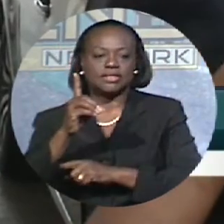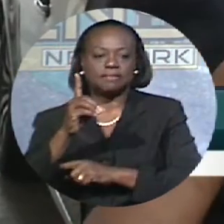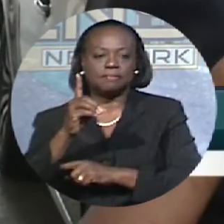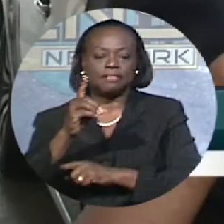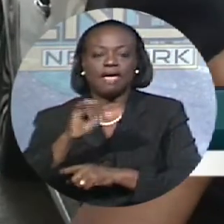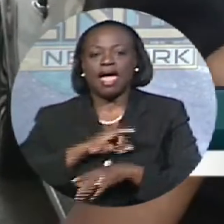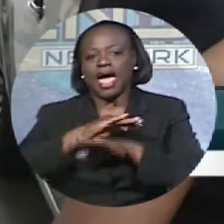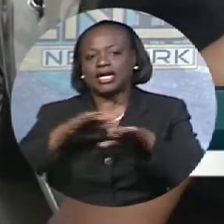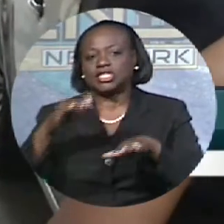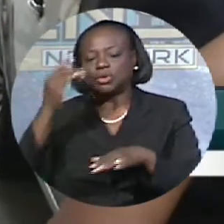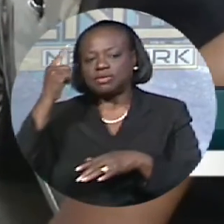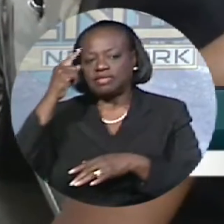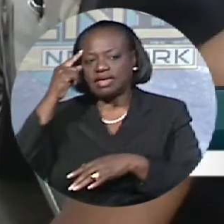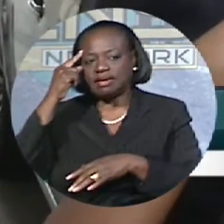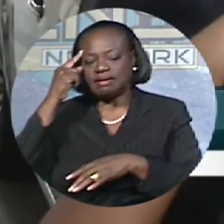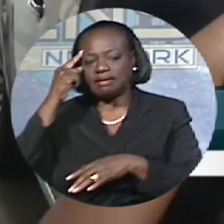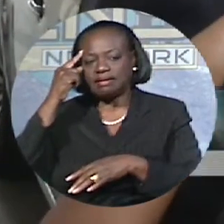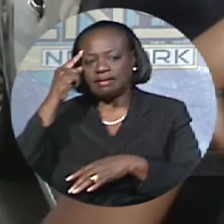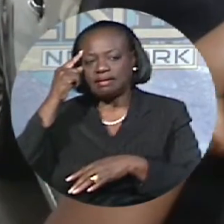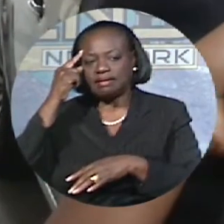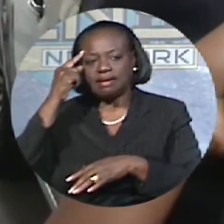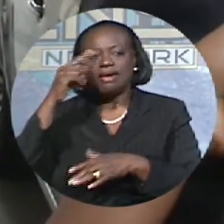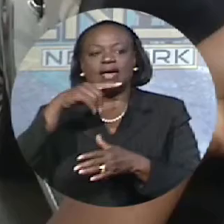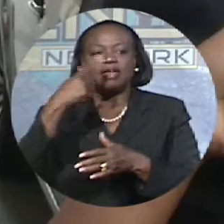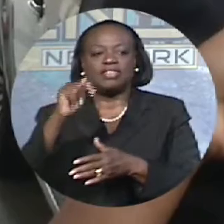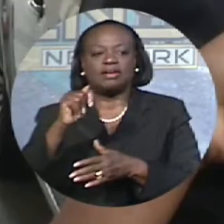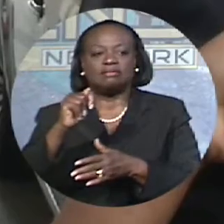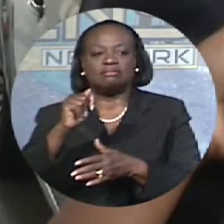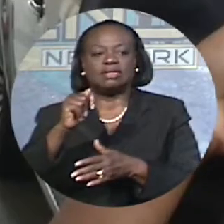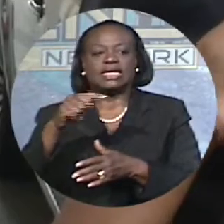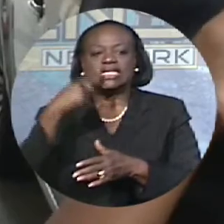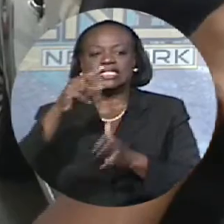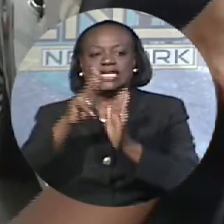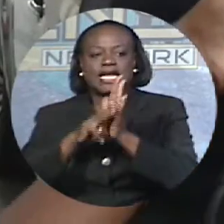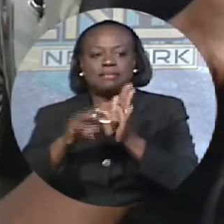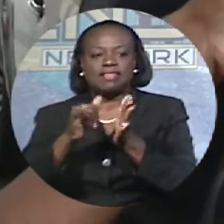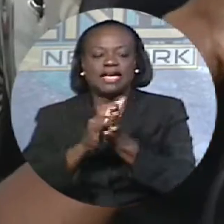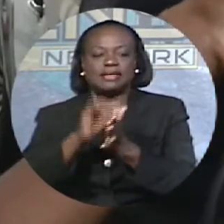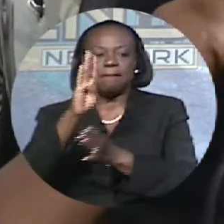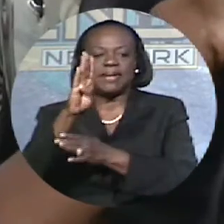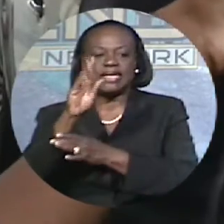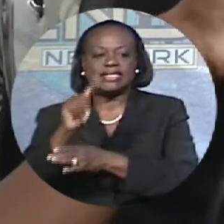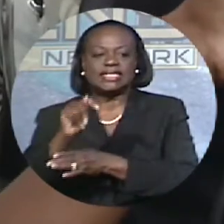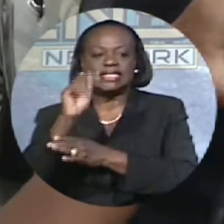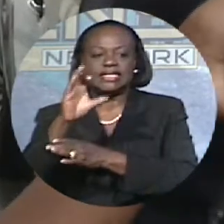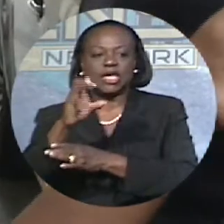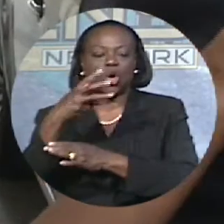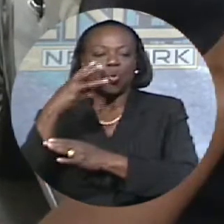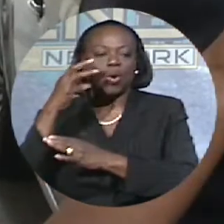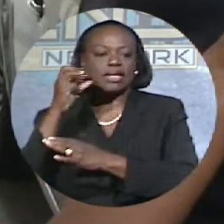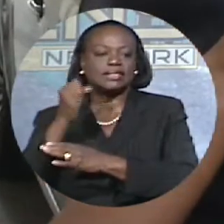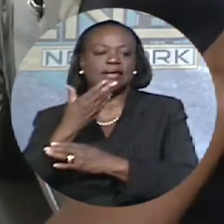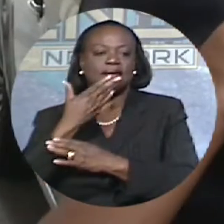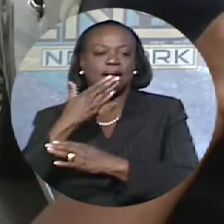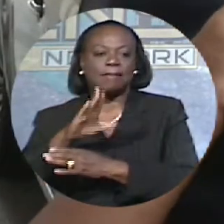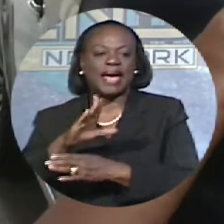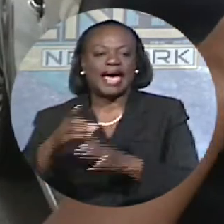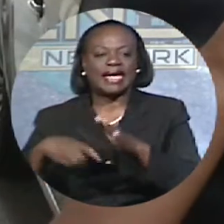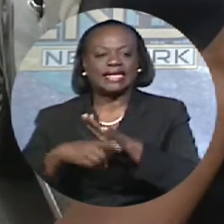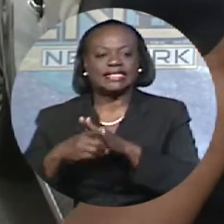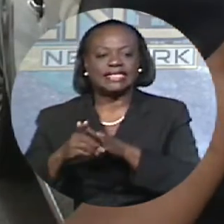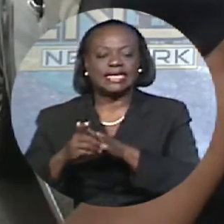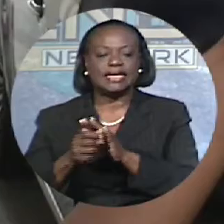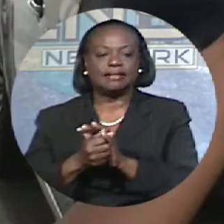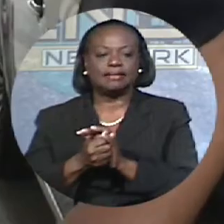And I don't think a statement that the BTC was a horrendously bad deal from the chairman could